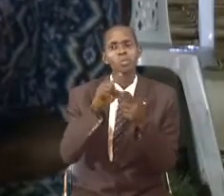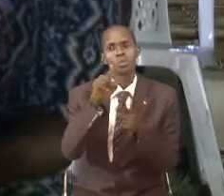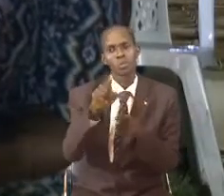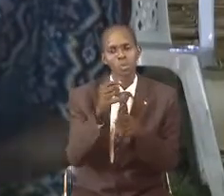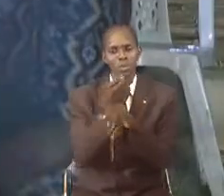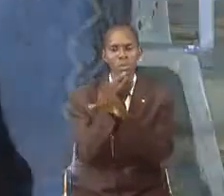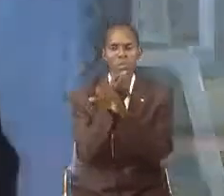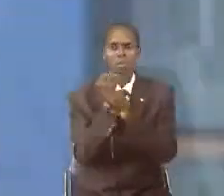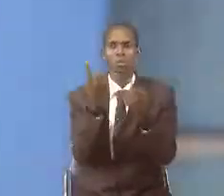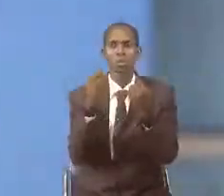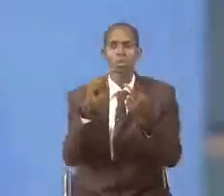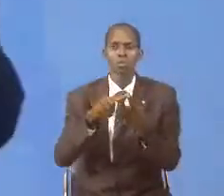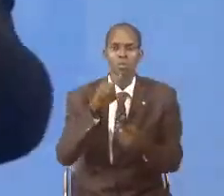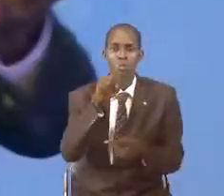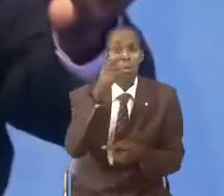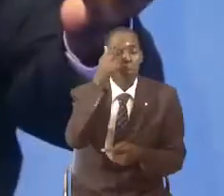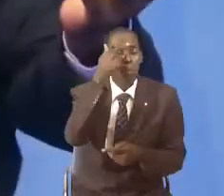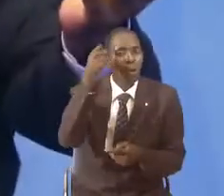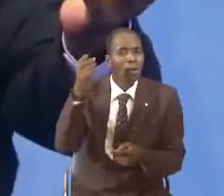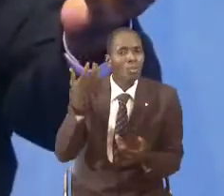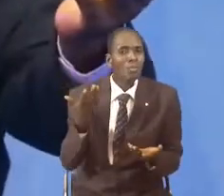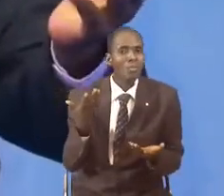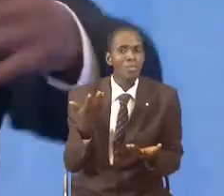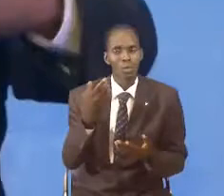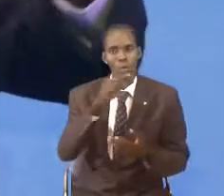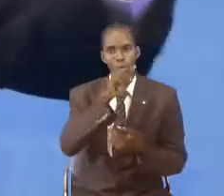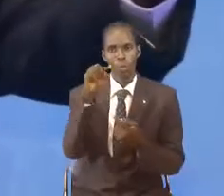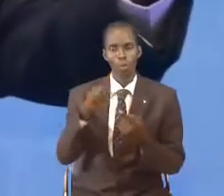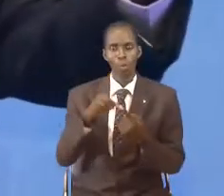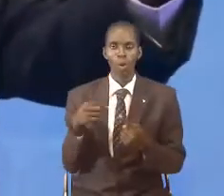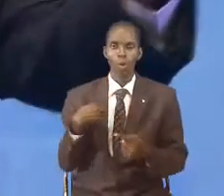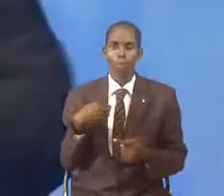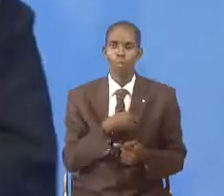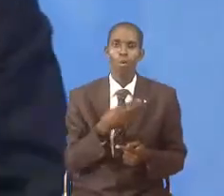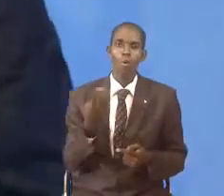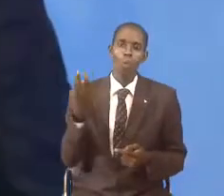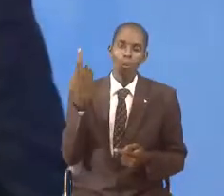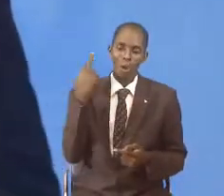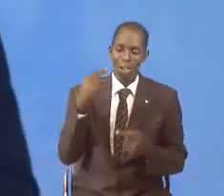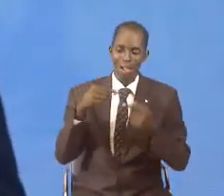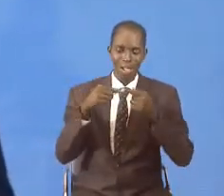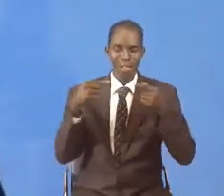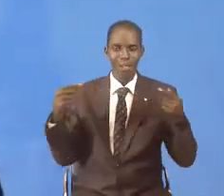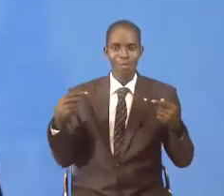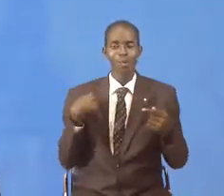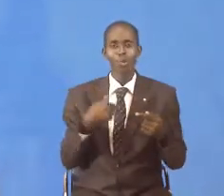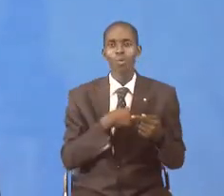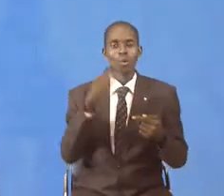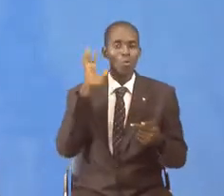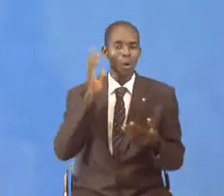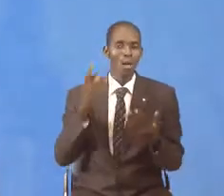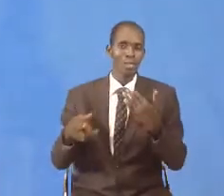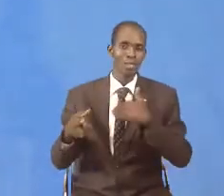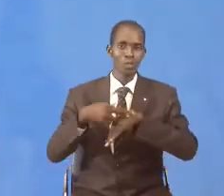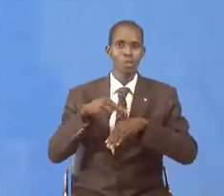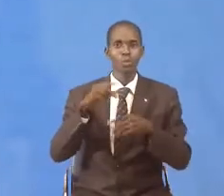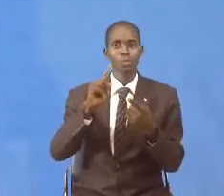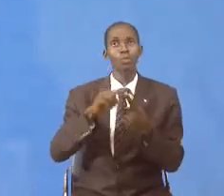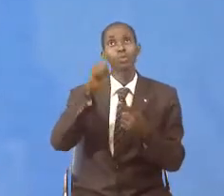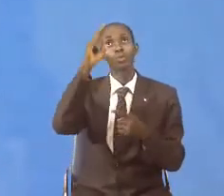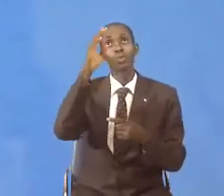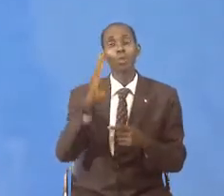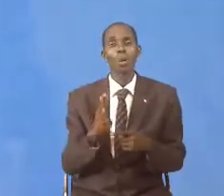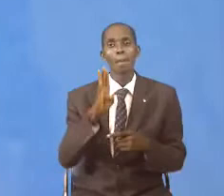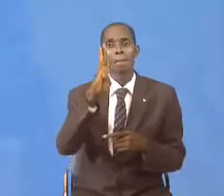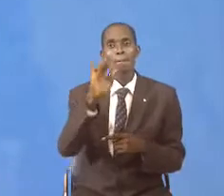free. Forgiveness comes to you. Salvation comes to you. Because when we were enemies,